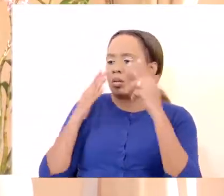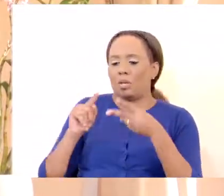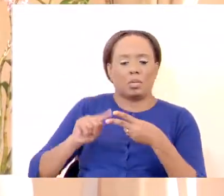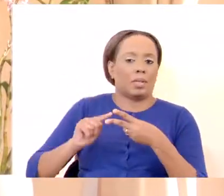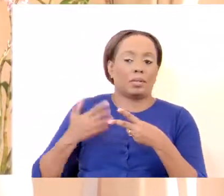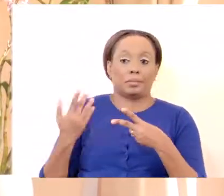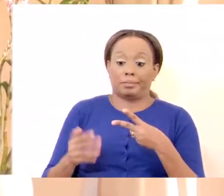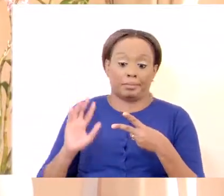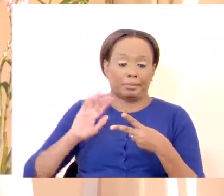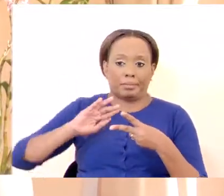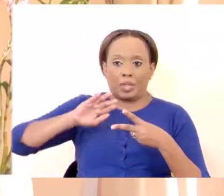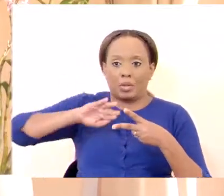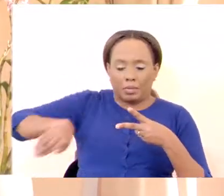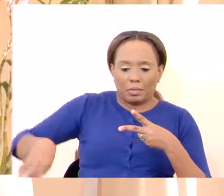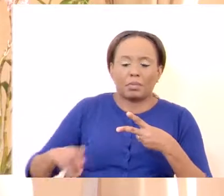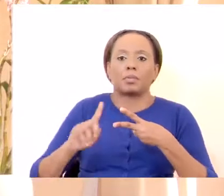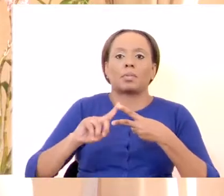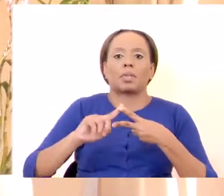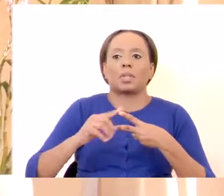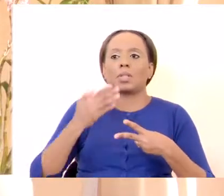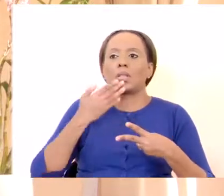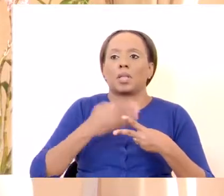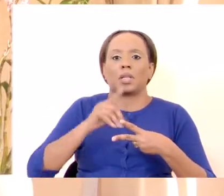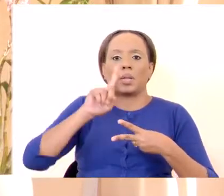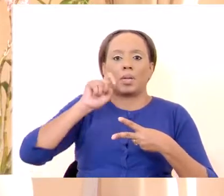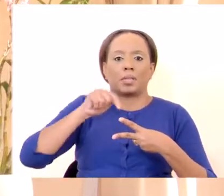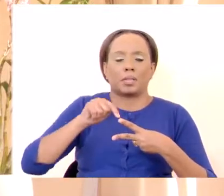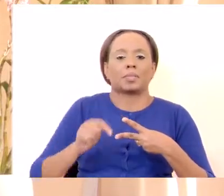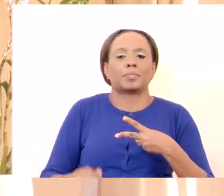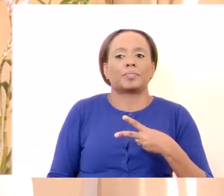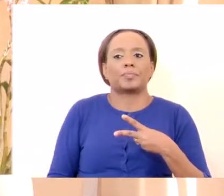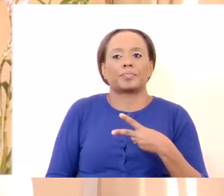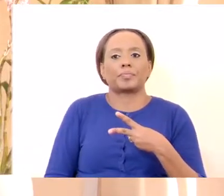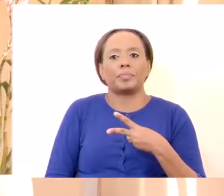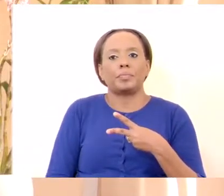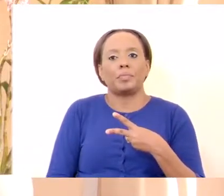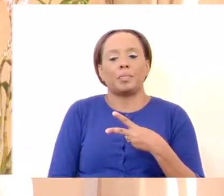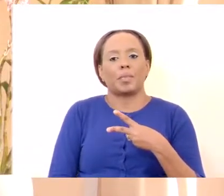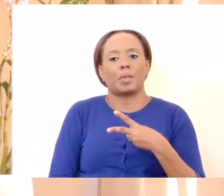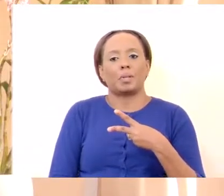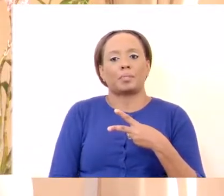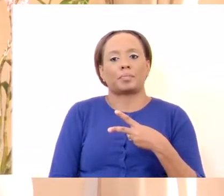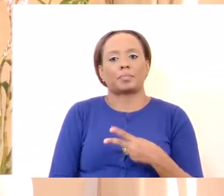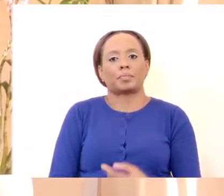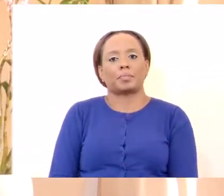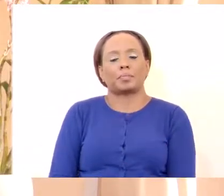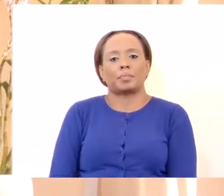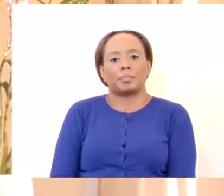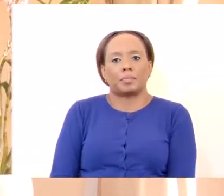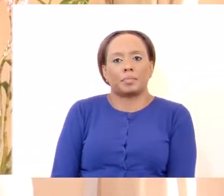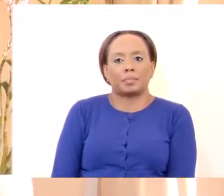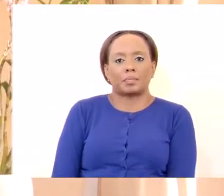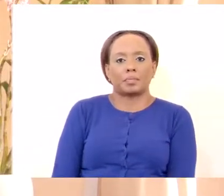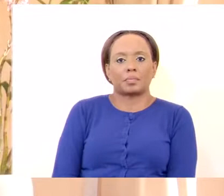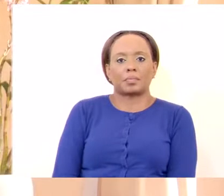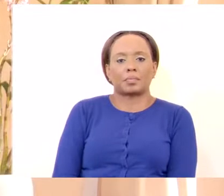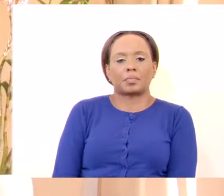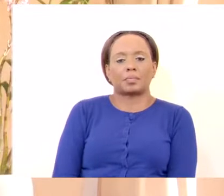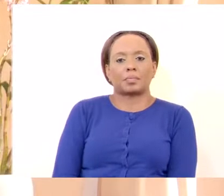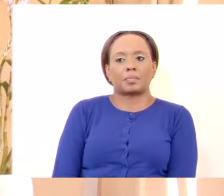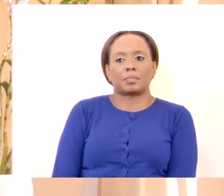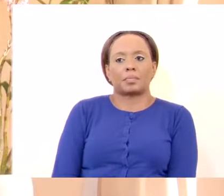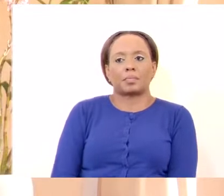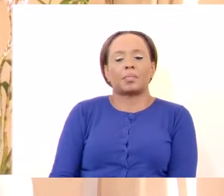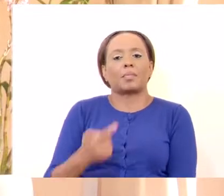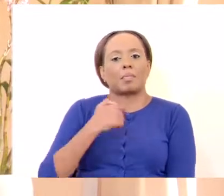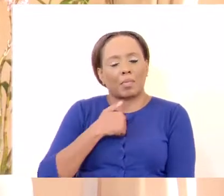first question you raised is a good one, and I will admit that there are times where people